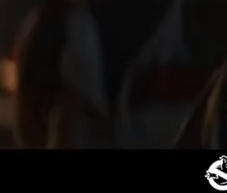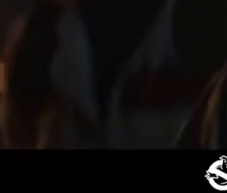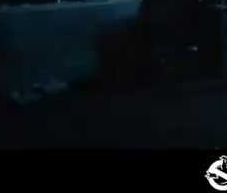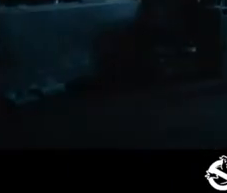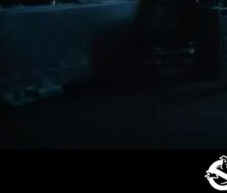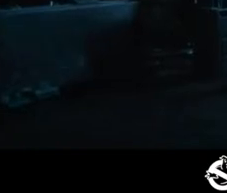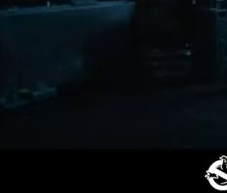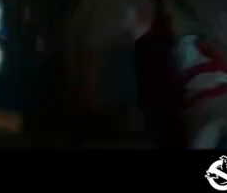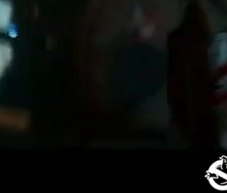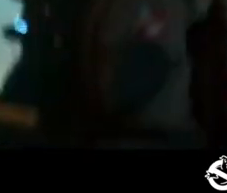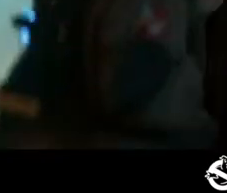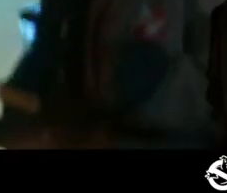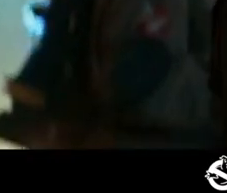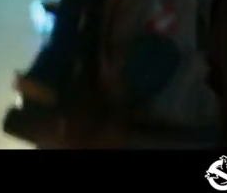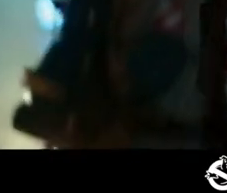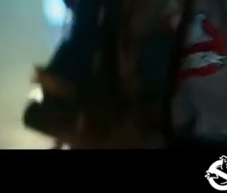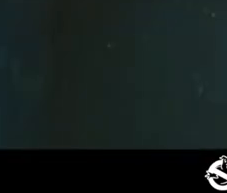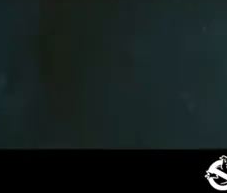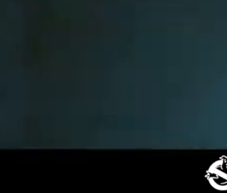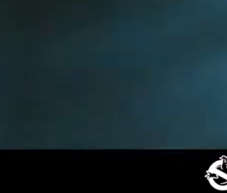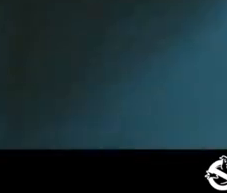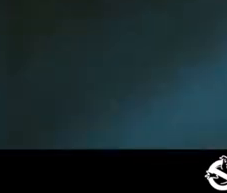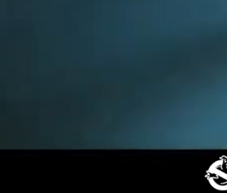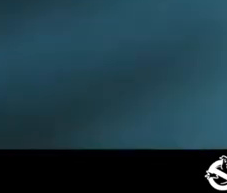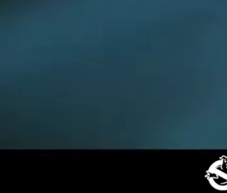up. Tall, dark, and horny at 12 o'clock.